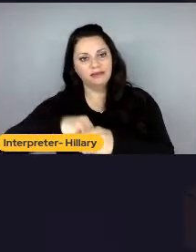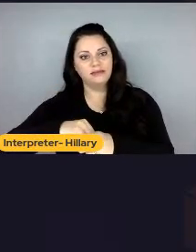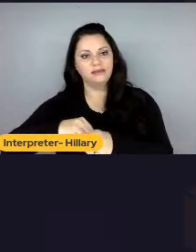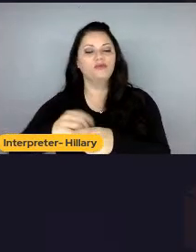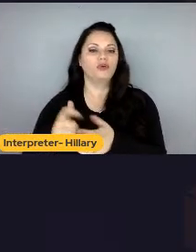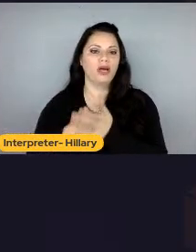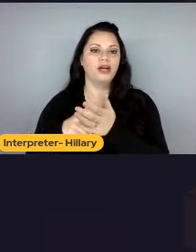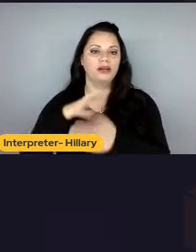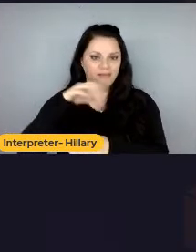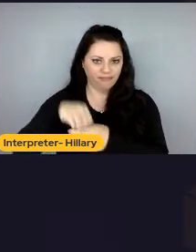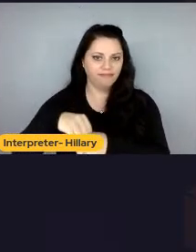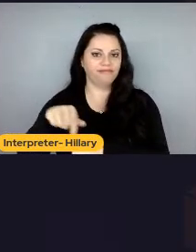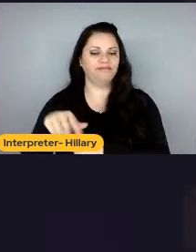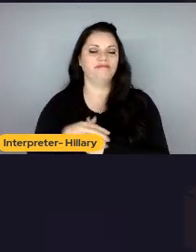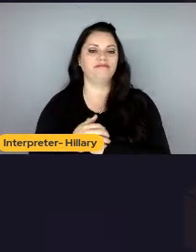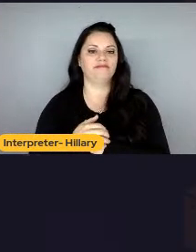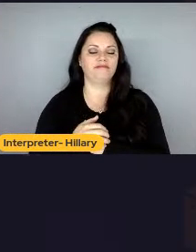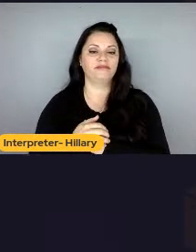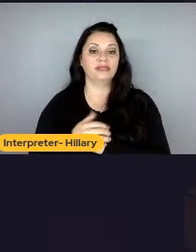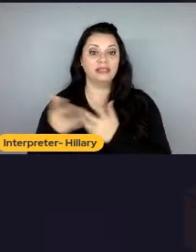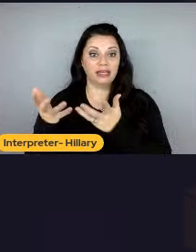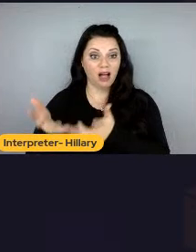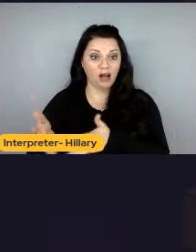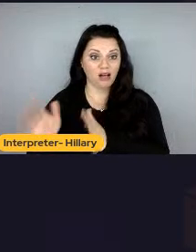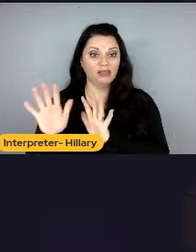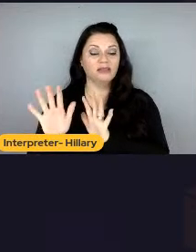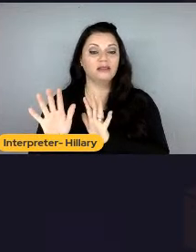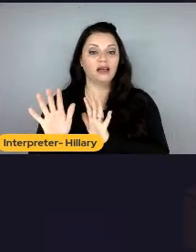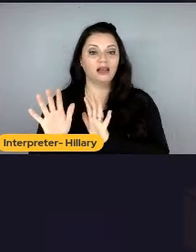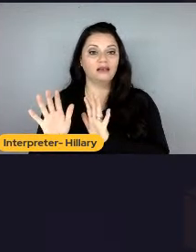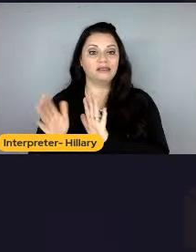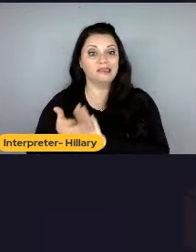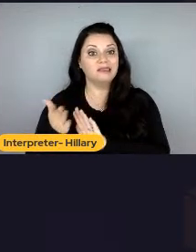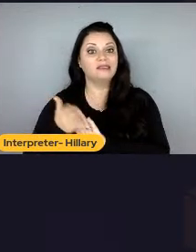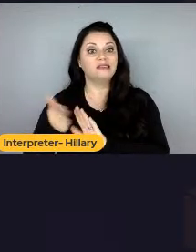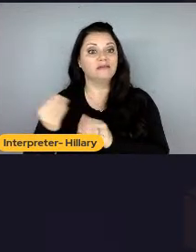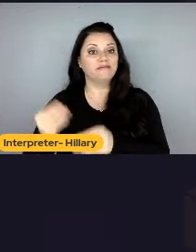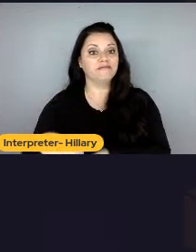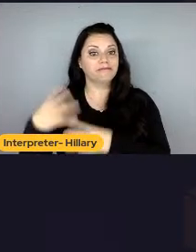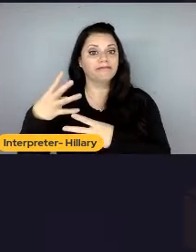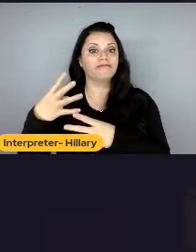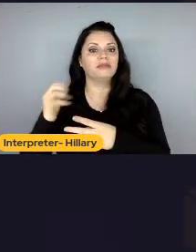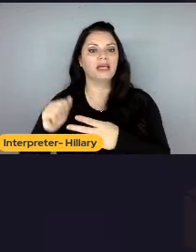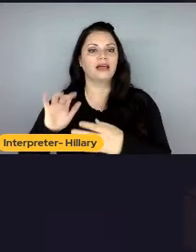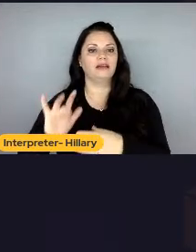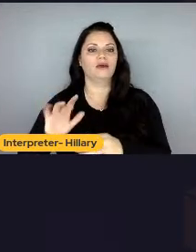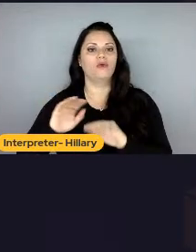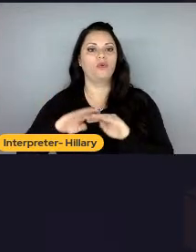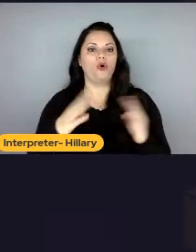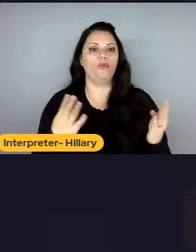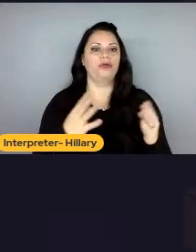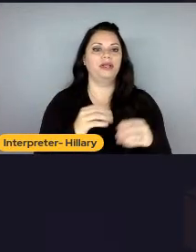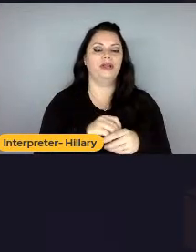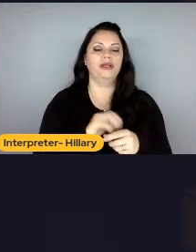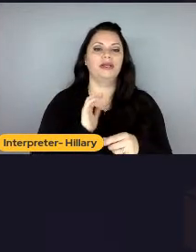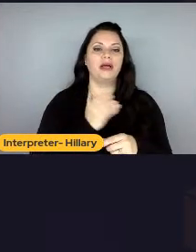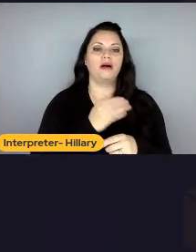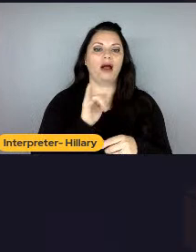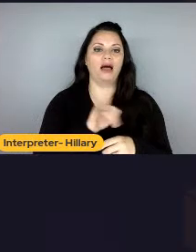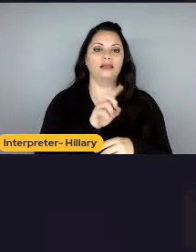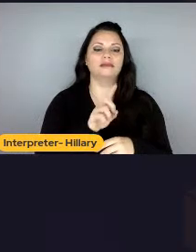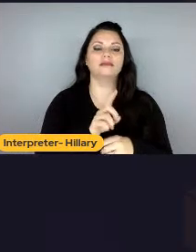it. Now this is all done, and we can open this in our